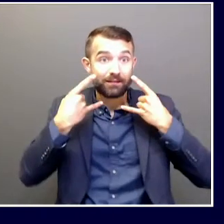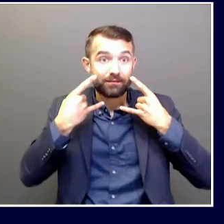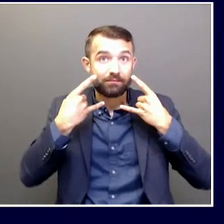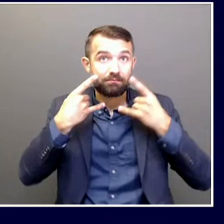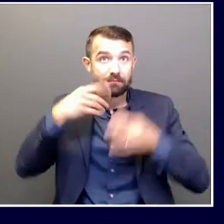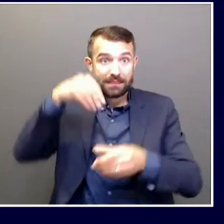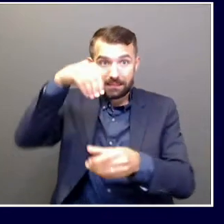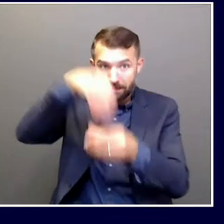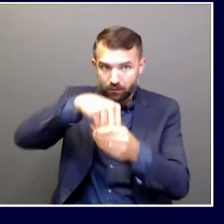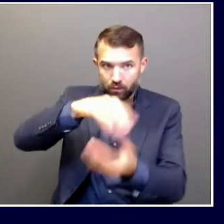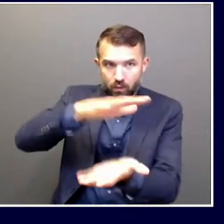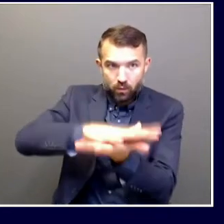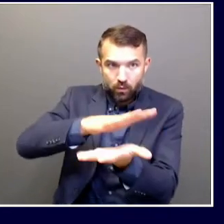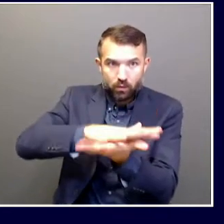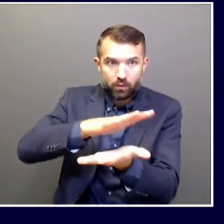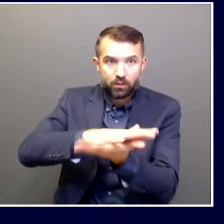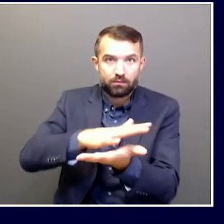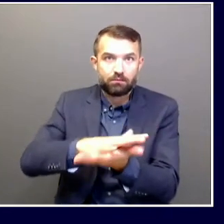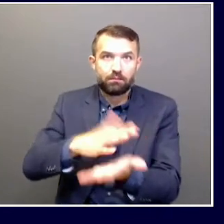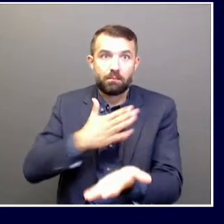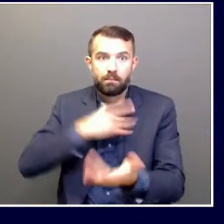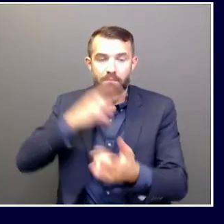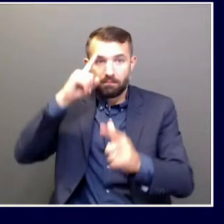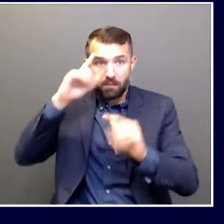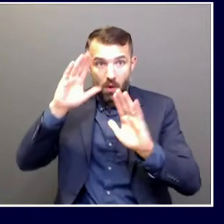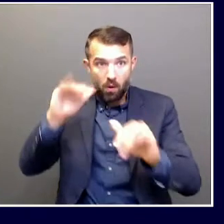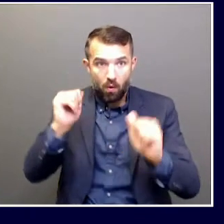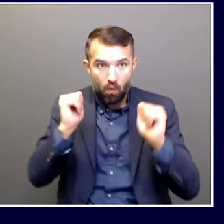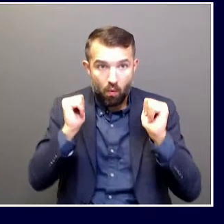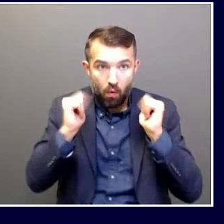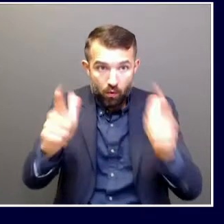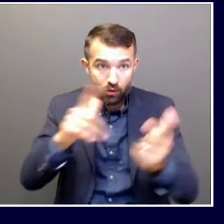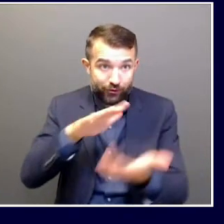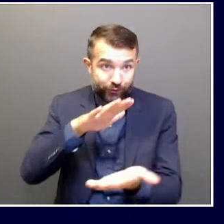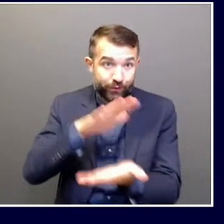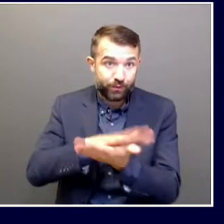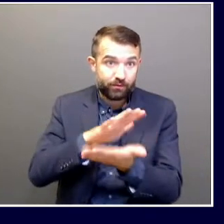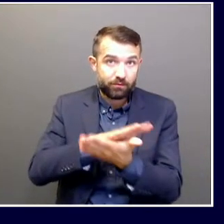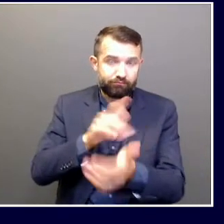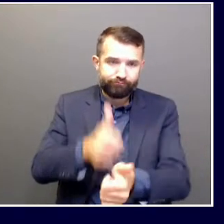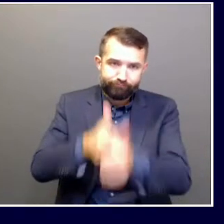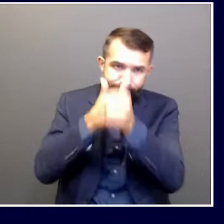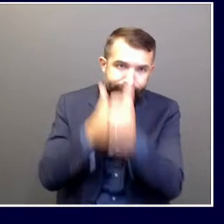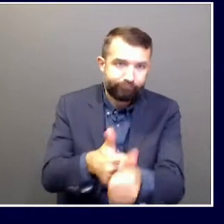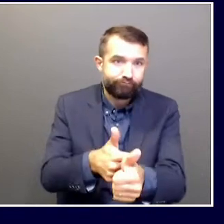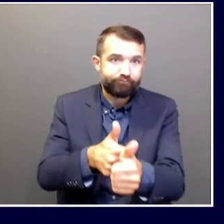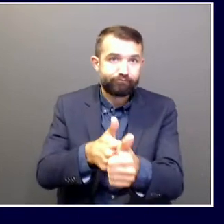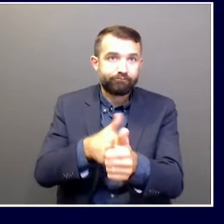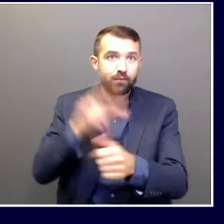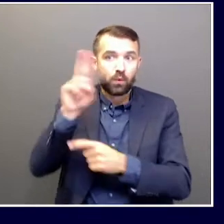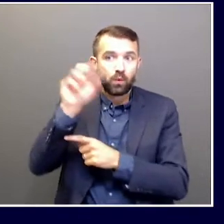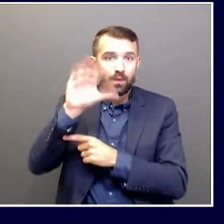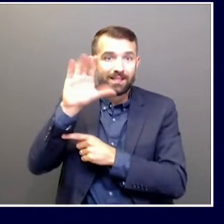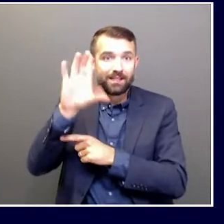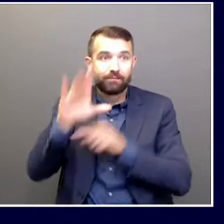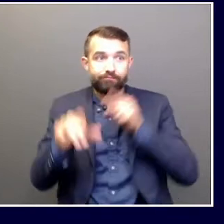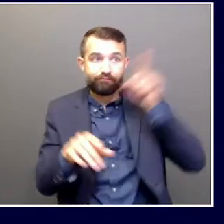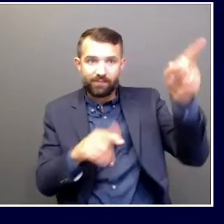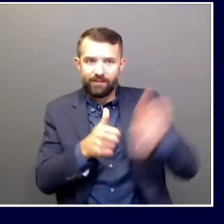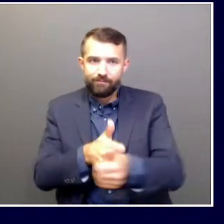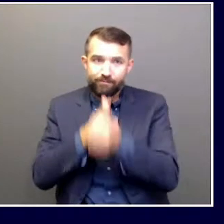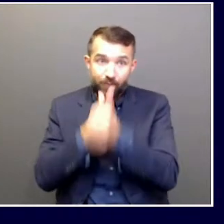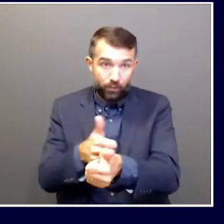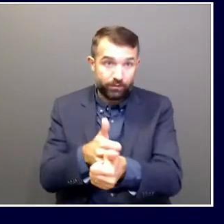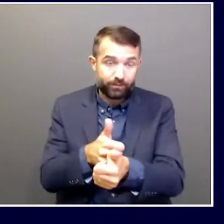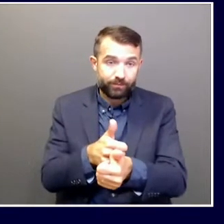that every school in Maine will follow that advice, the advice of all of our public health officials. Every school in Maine should